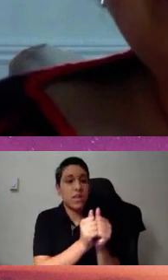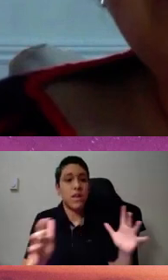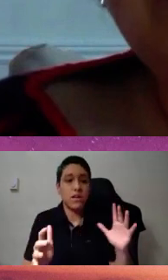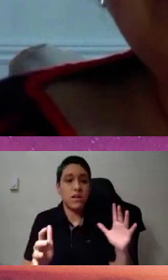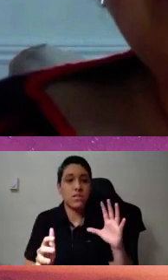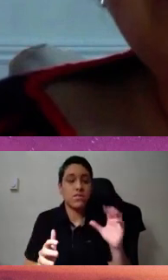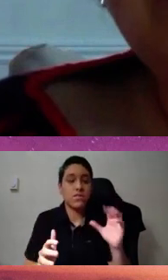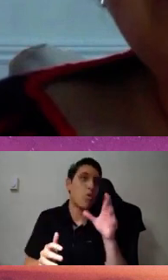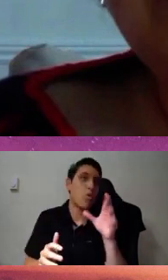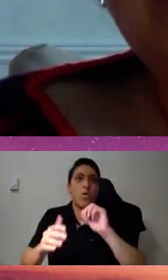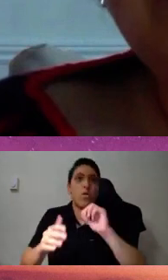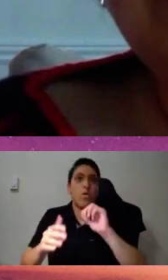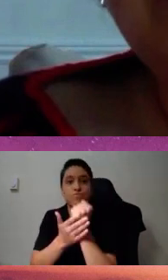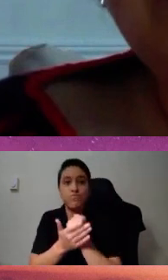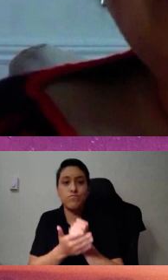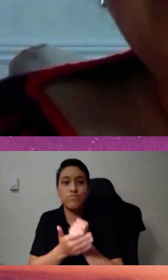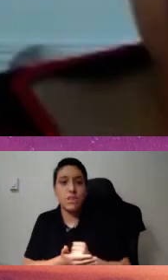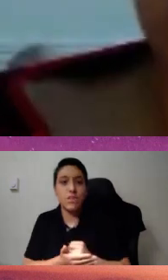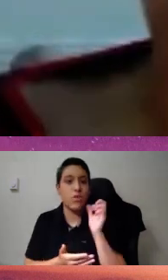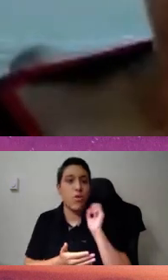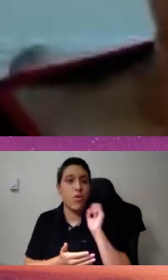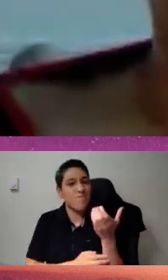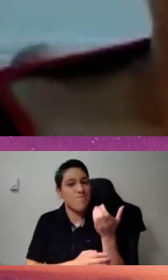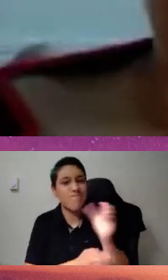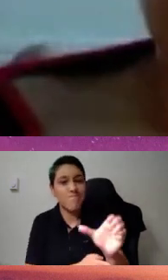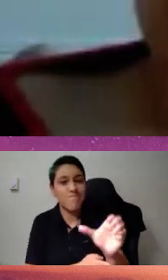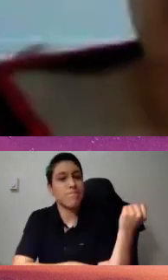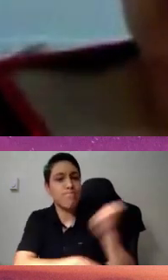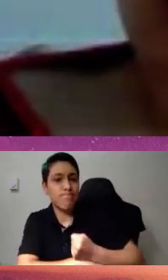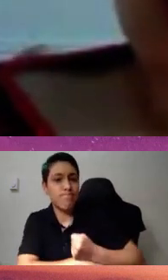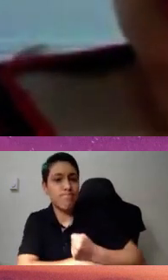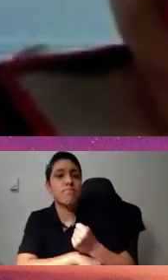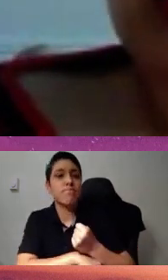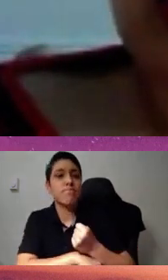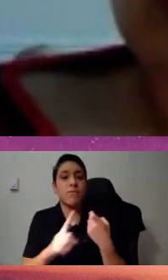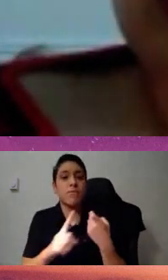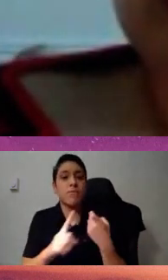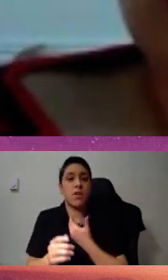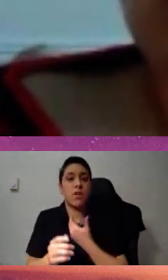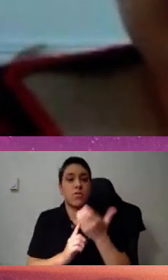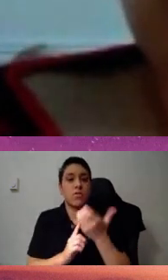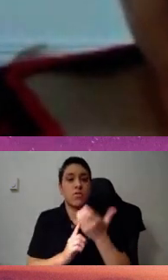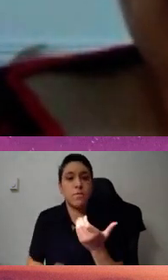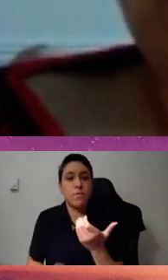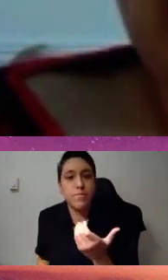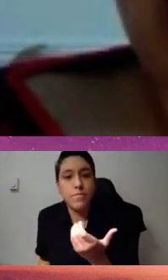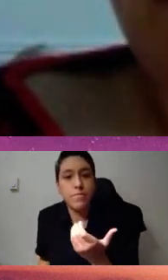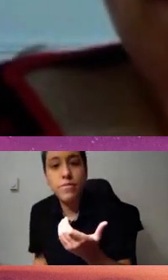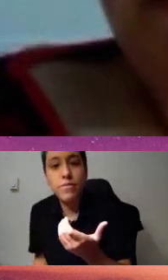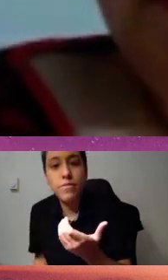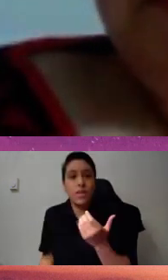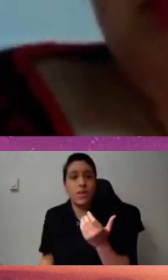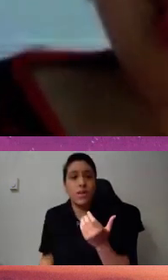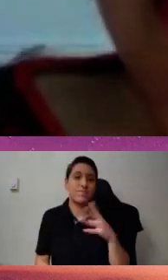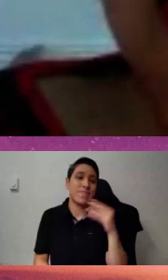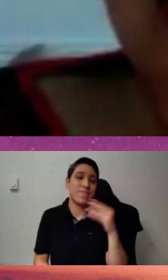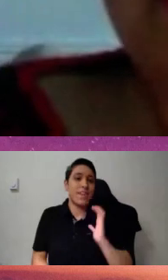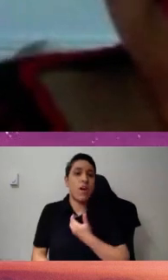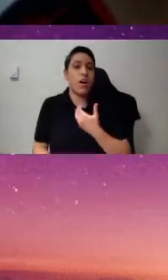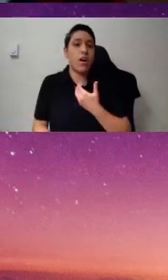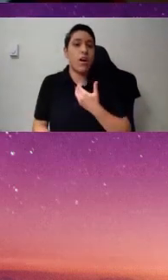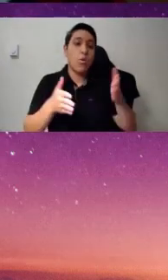erased, or forcefully eradicated from our cultures and Indigenous way of life.